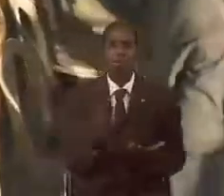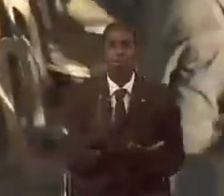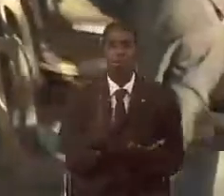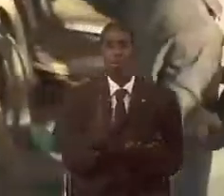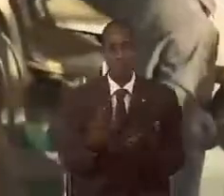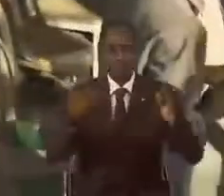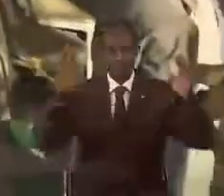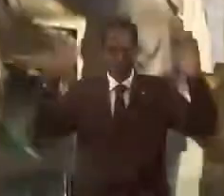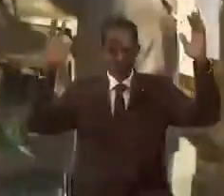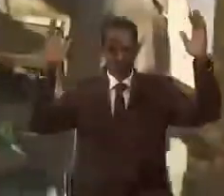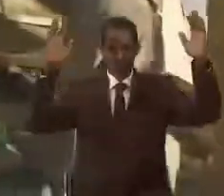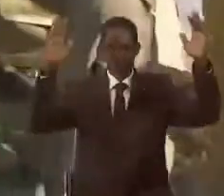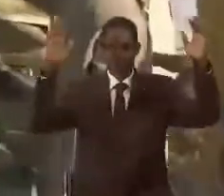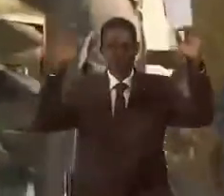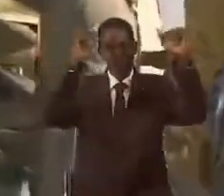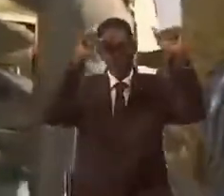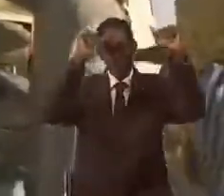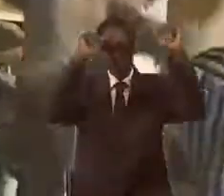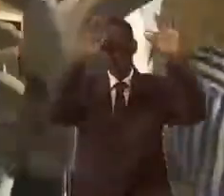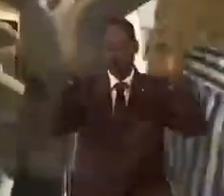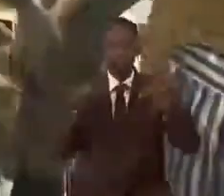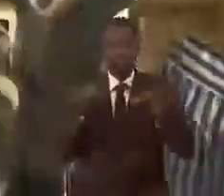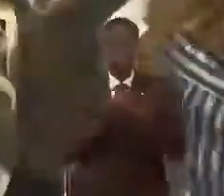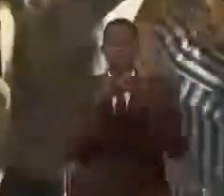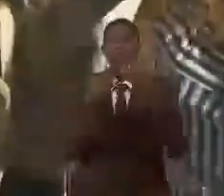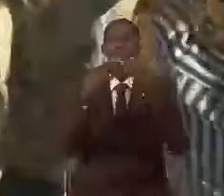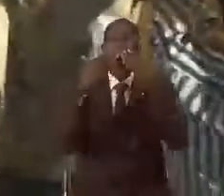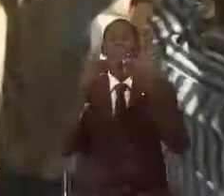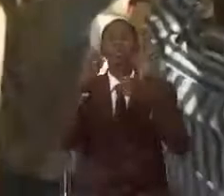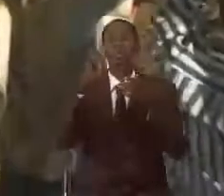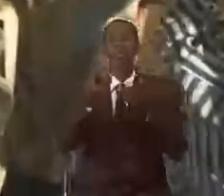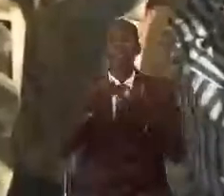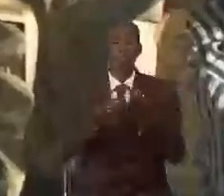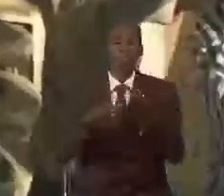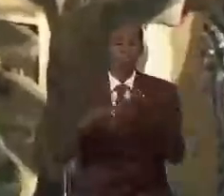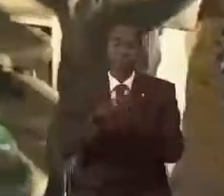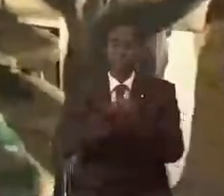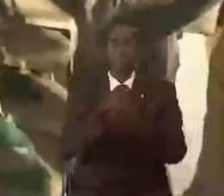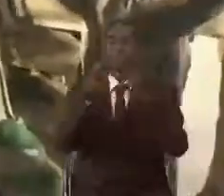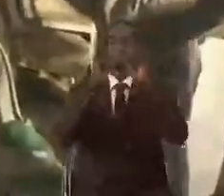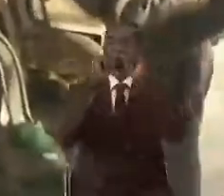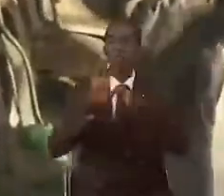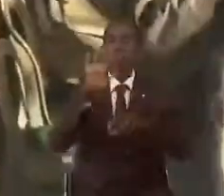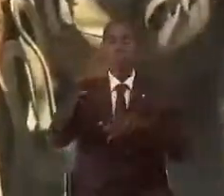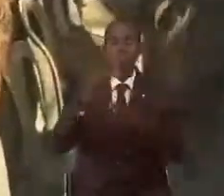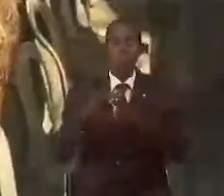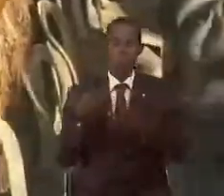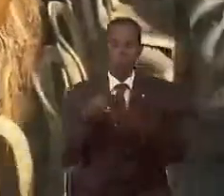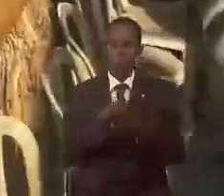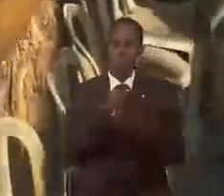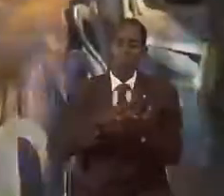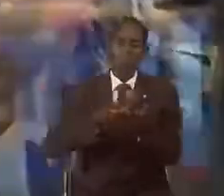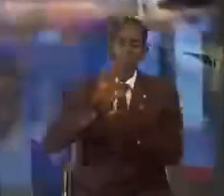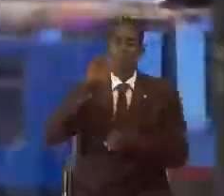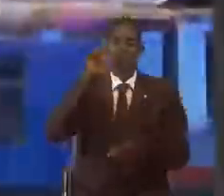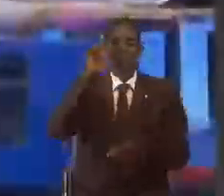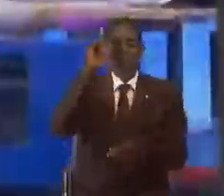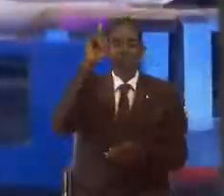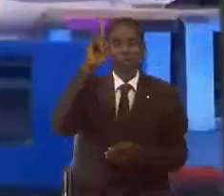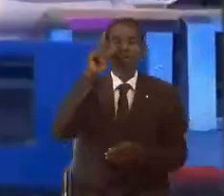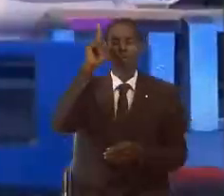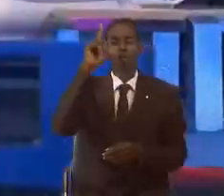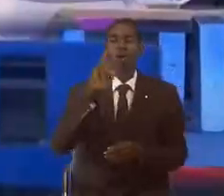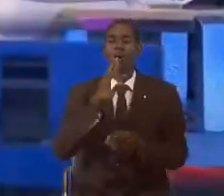Are you there? Or are you there? Father, we thank you today, and we bless